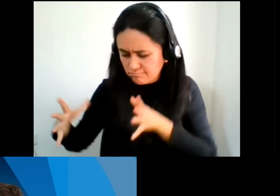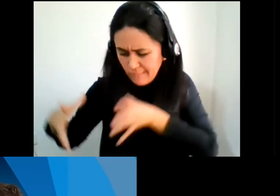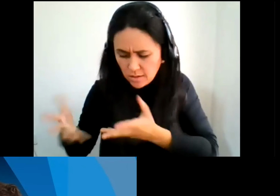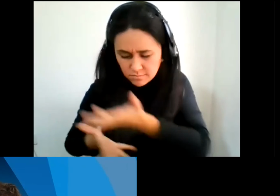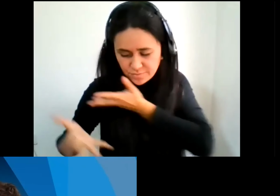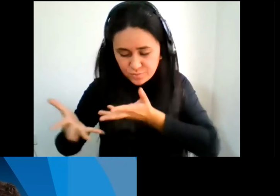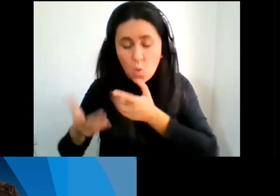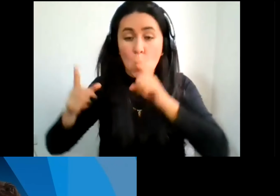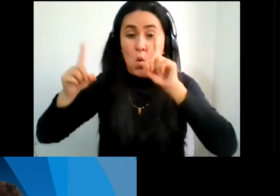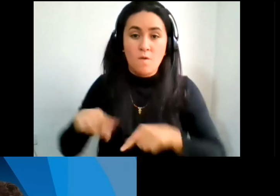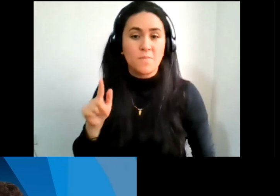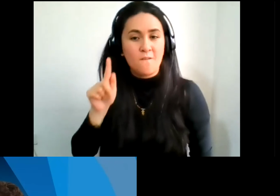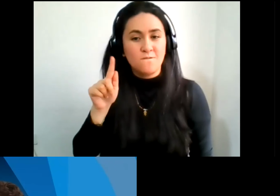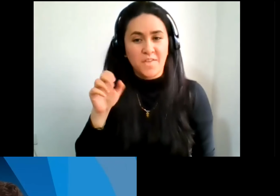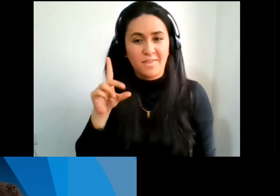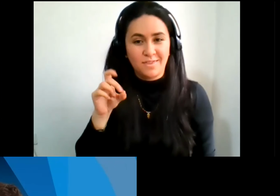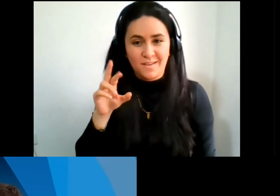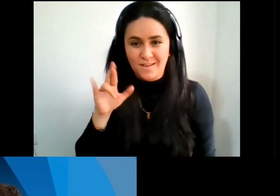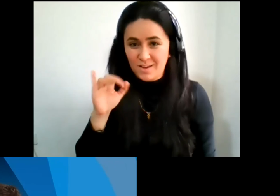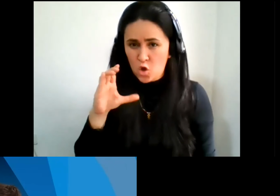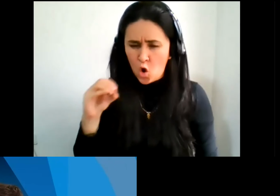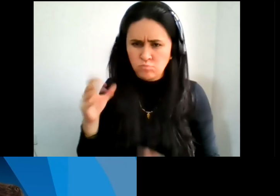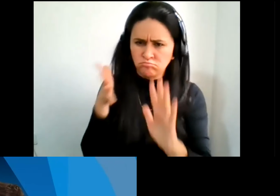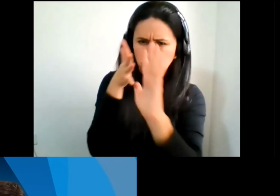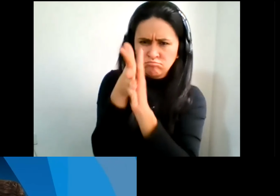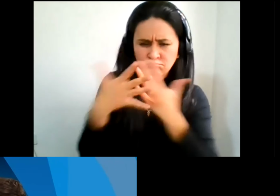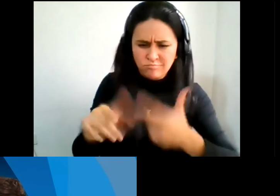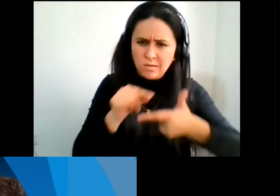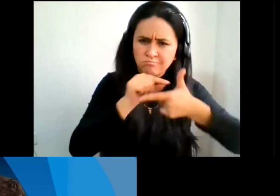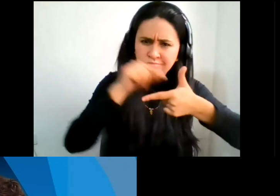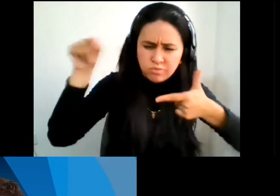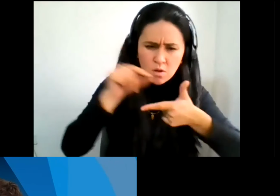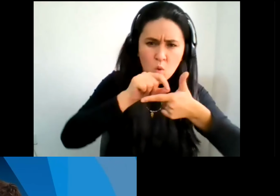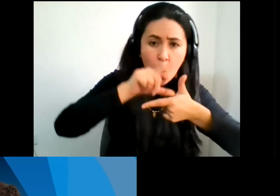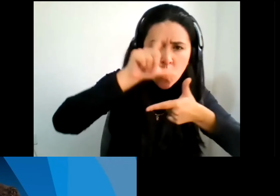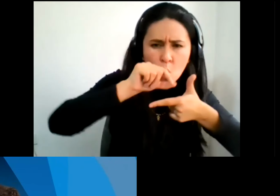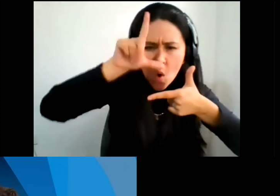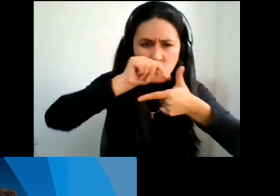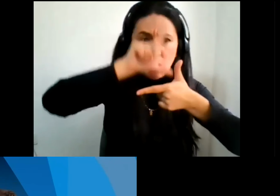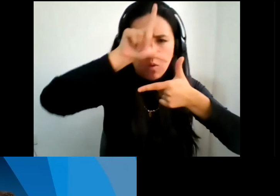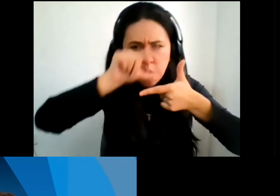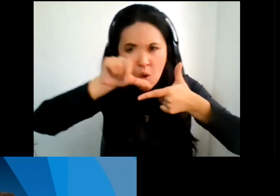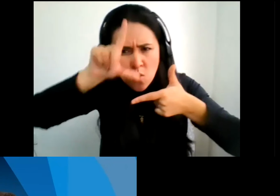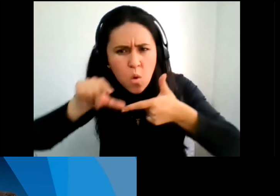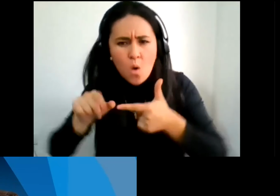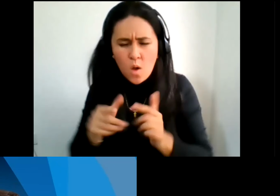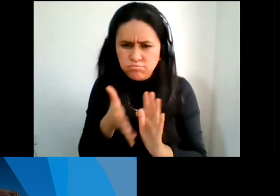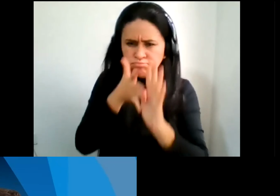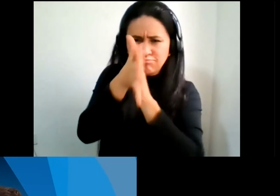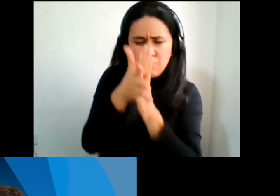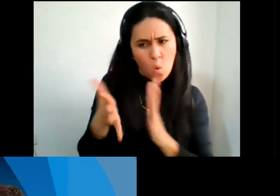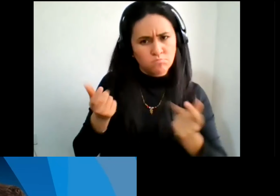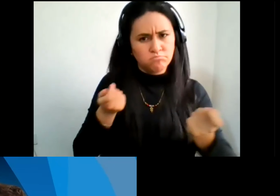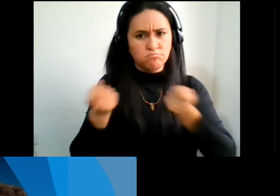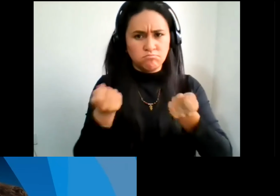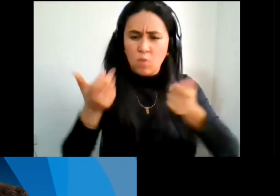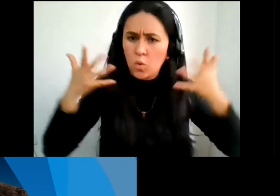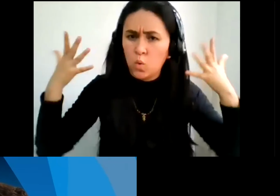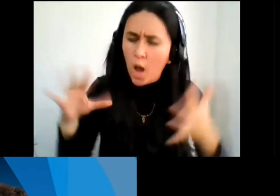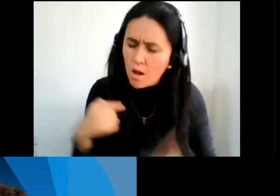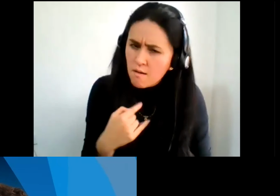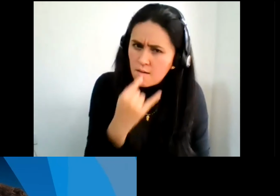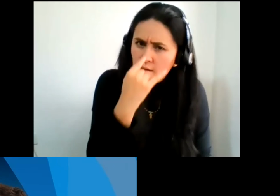us a conceptual and analytic framework with indicators, dimensions, and control,